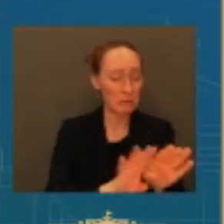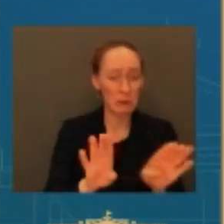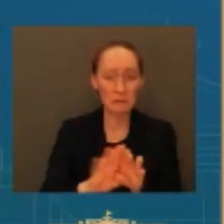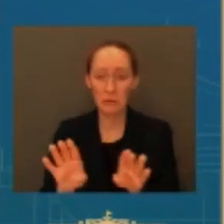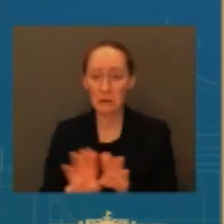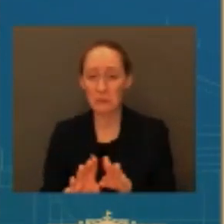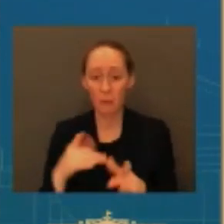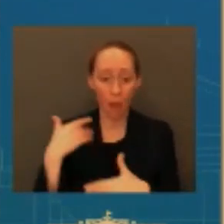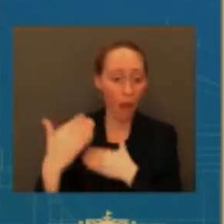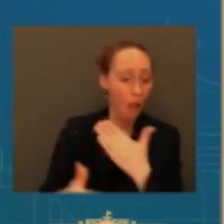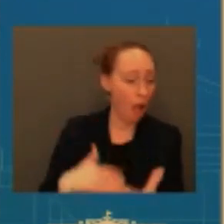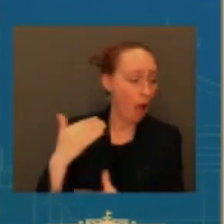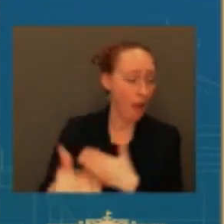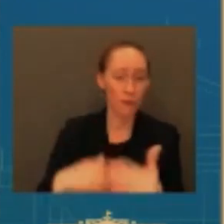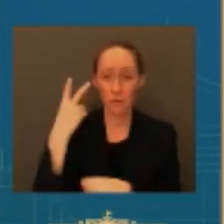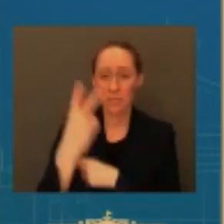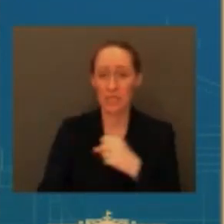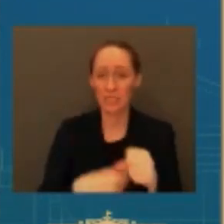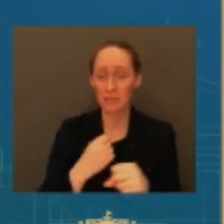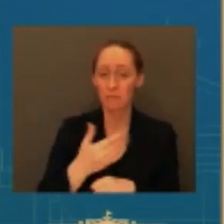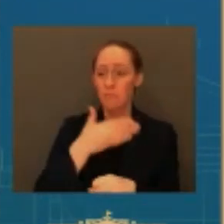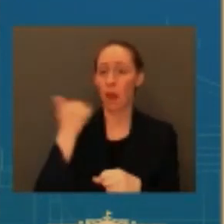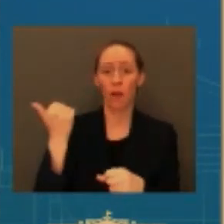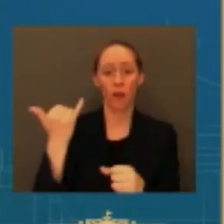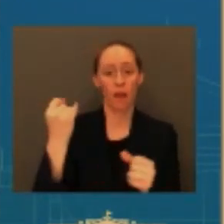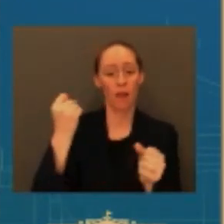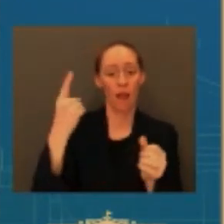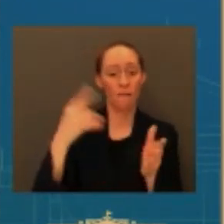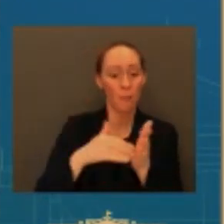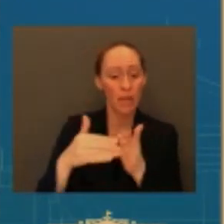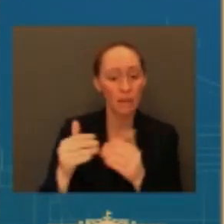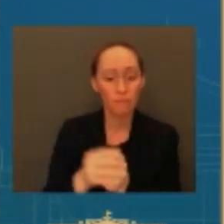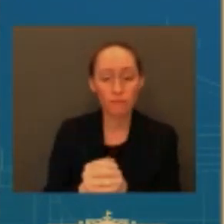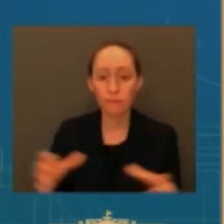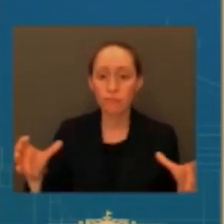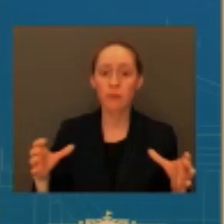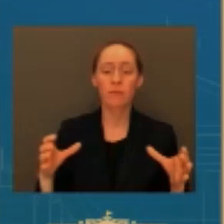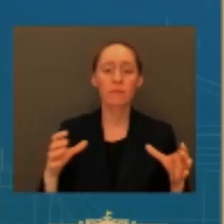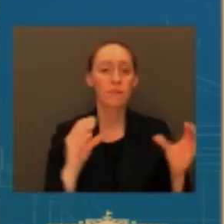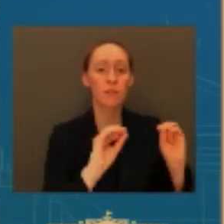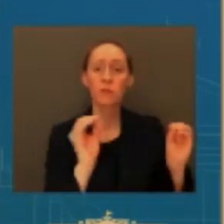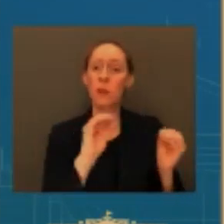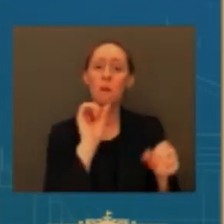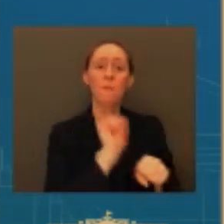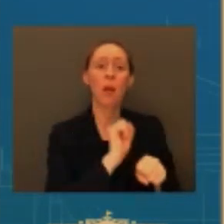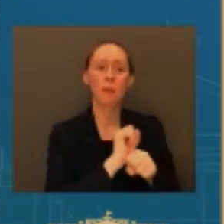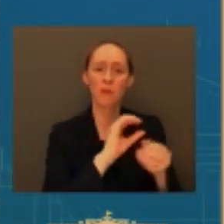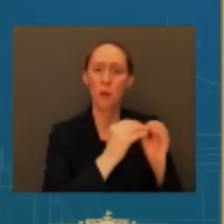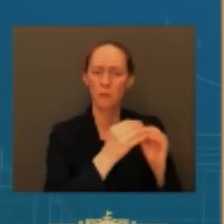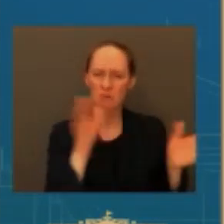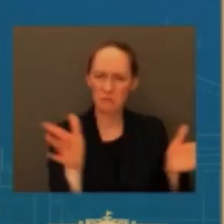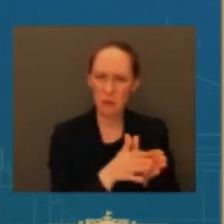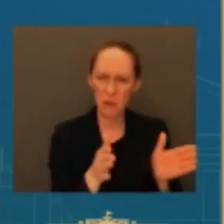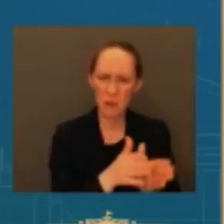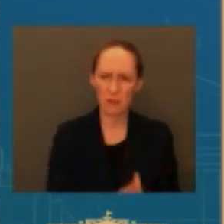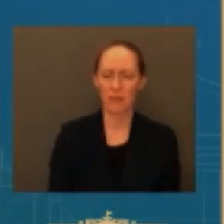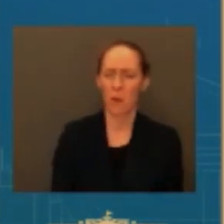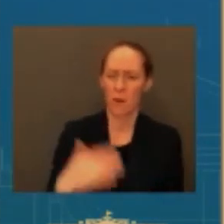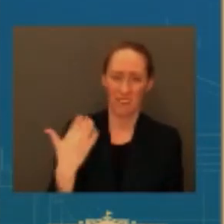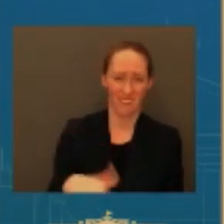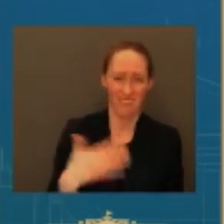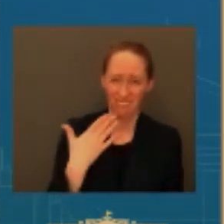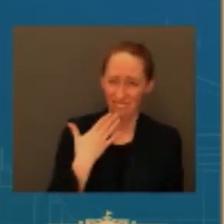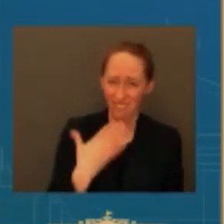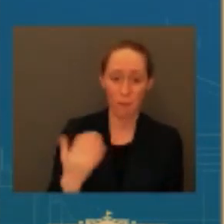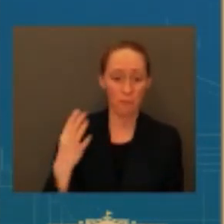million jobs. The unemployment rate is at a record low at 50-year record low. In the last 2 years were the best years for small businesses applications on record. We talked